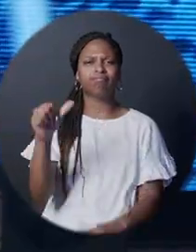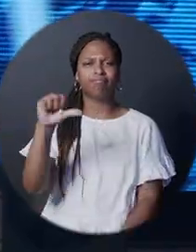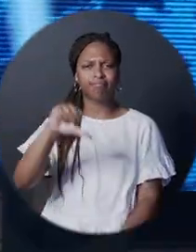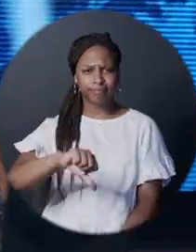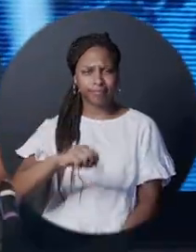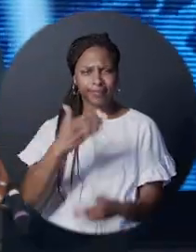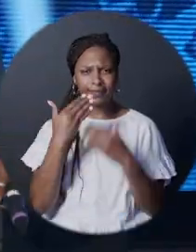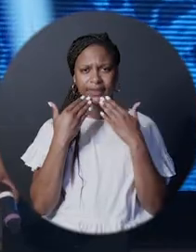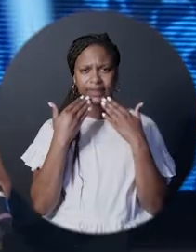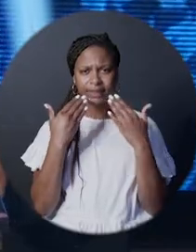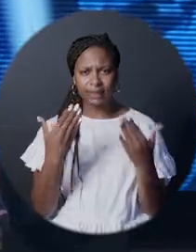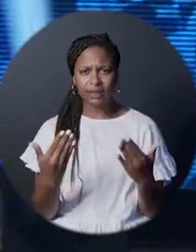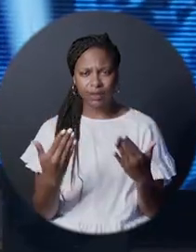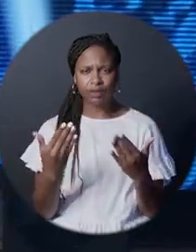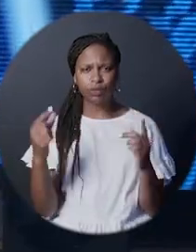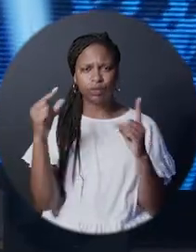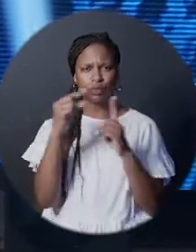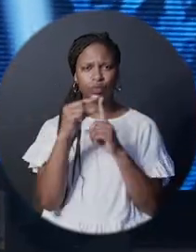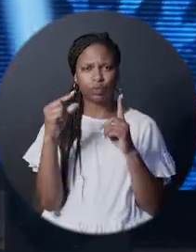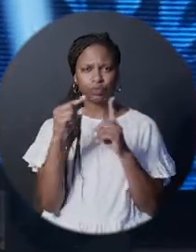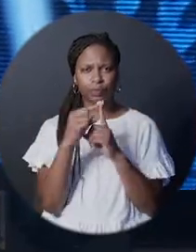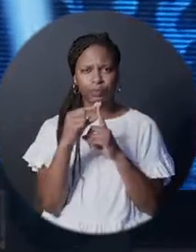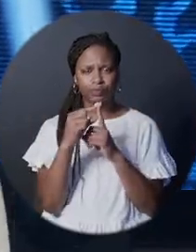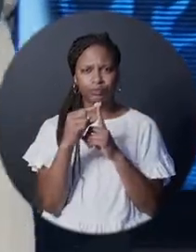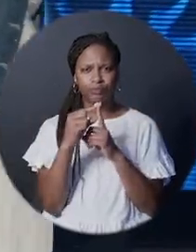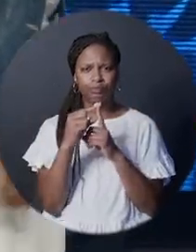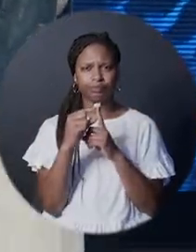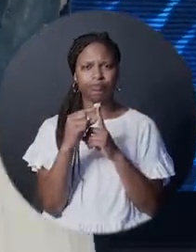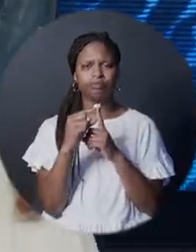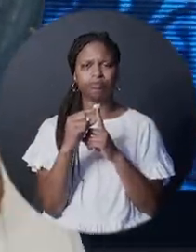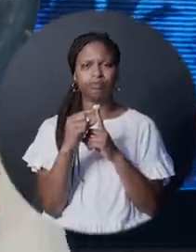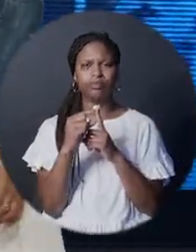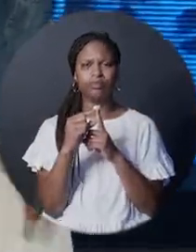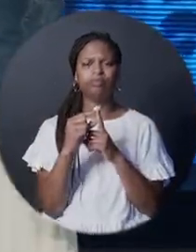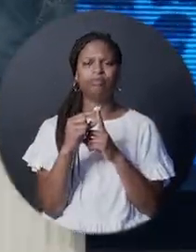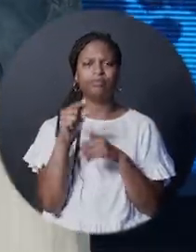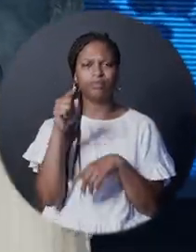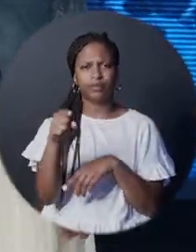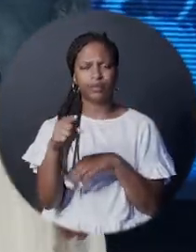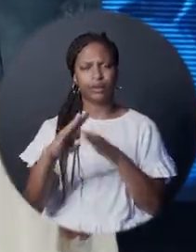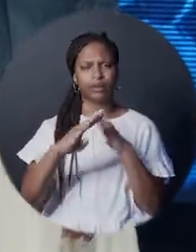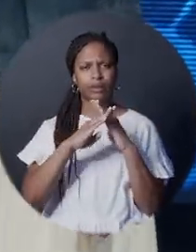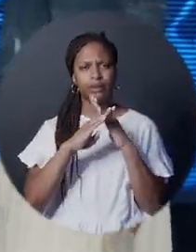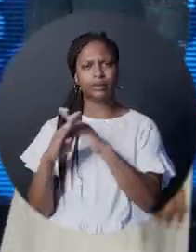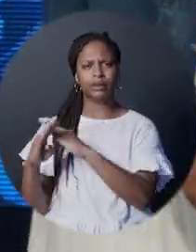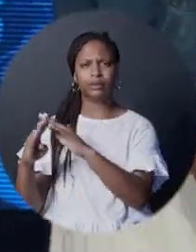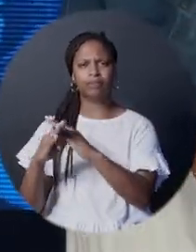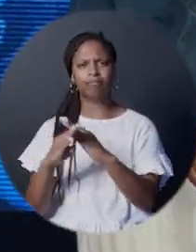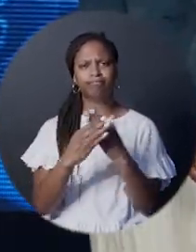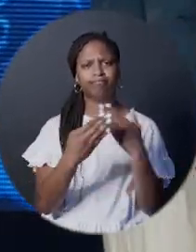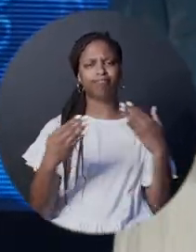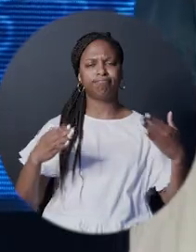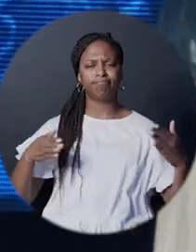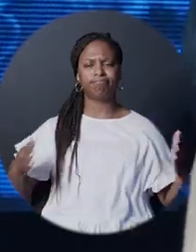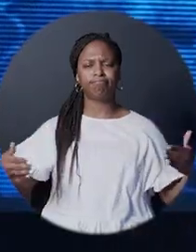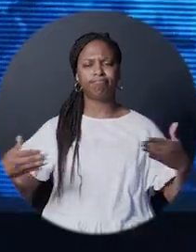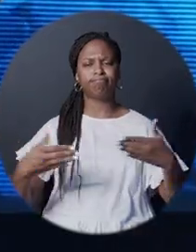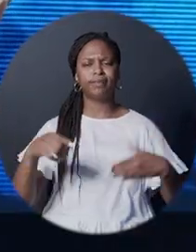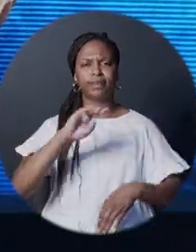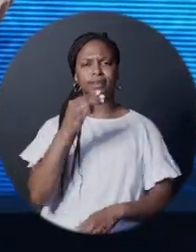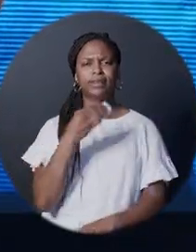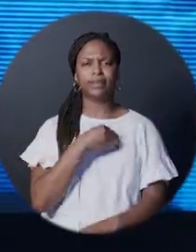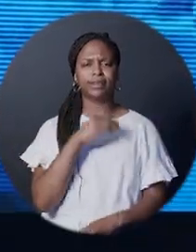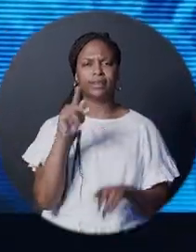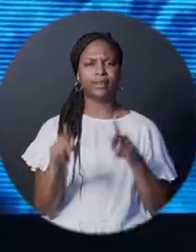against us shall be condemned. Thank you for the rhema word, that the hedge that you had put